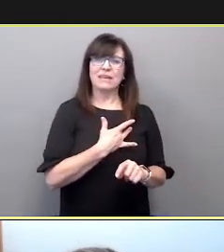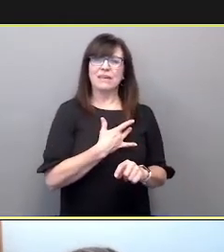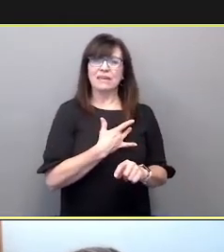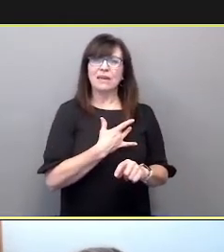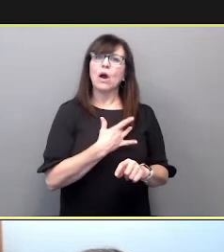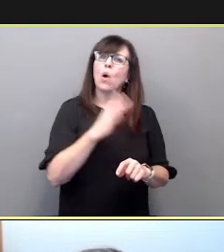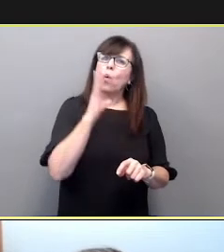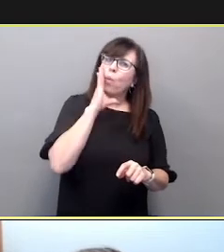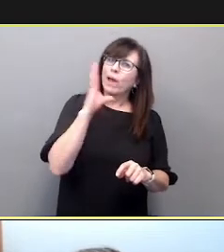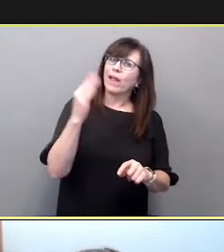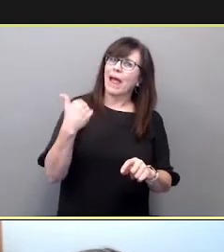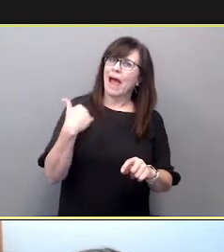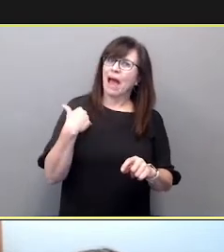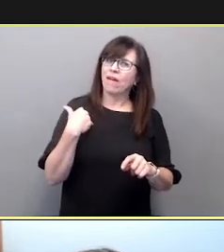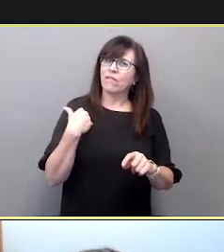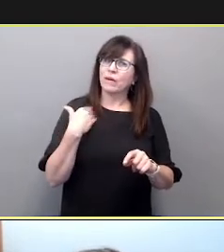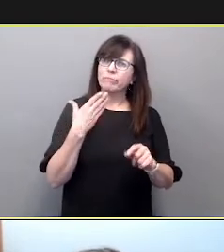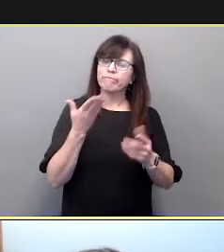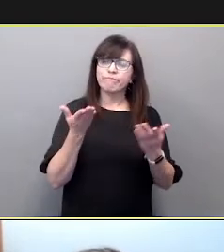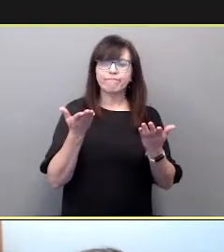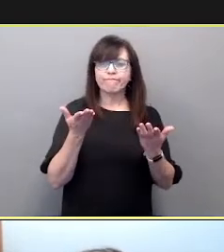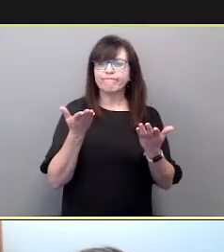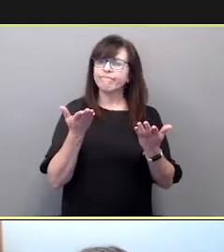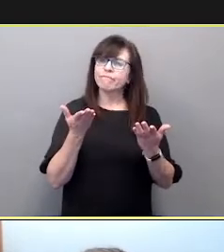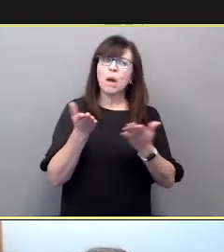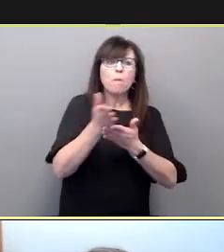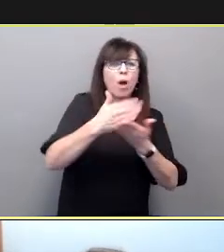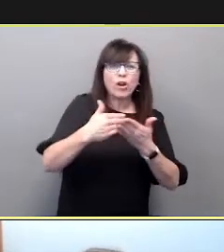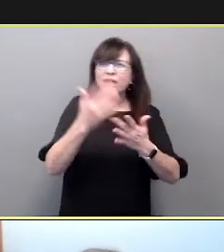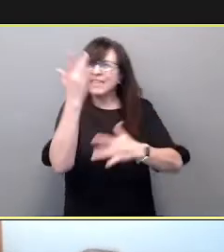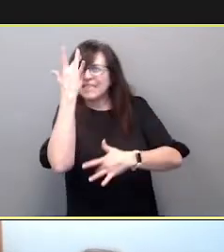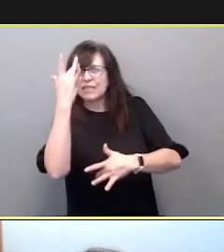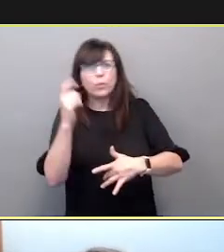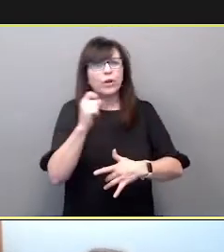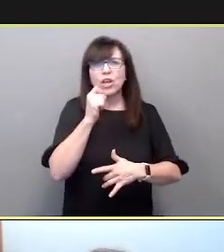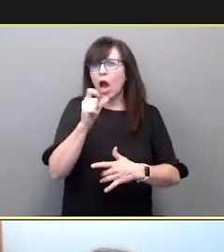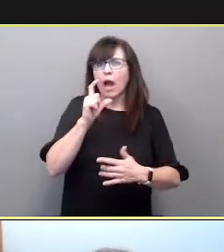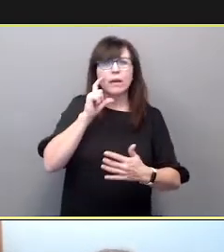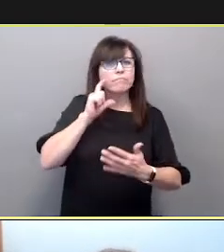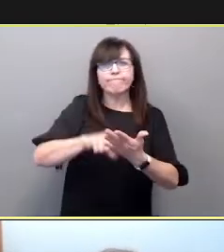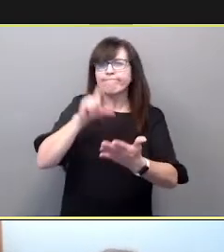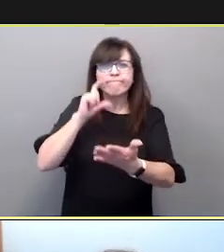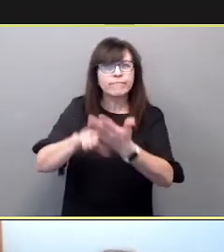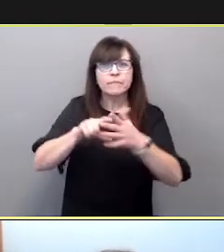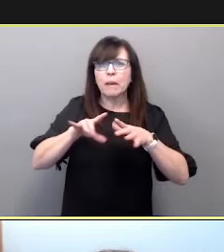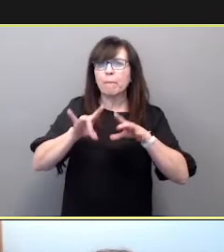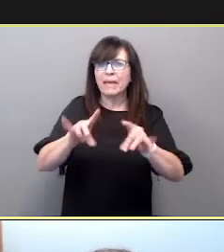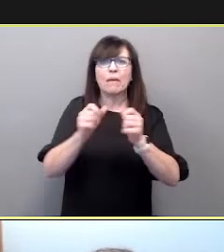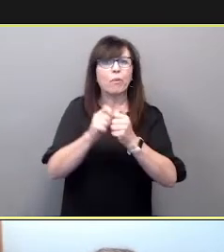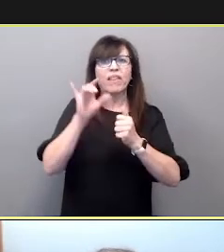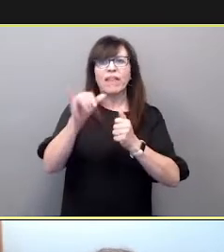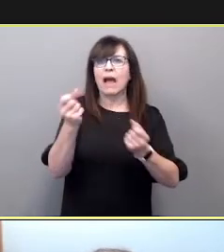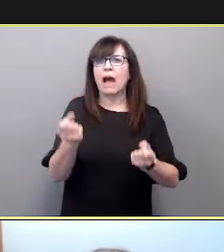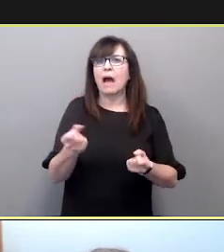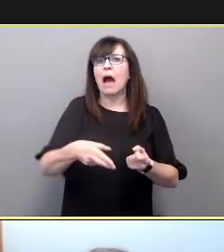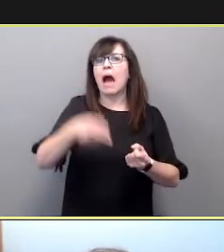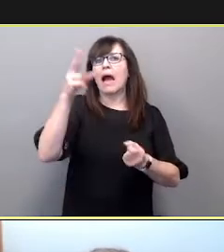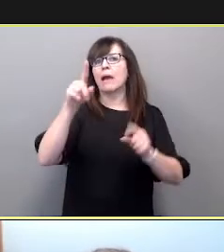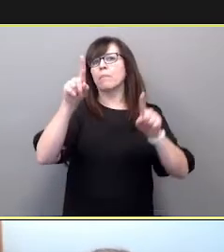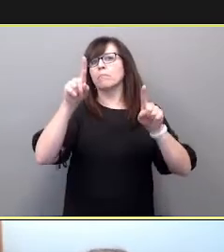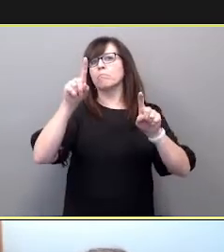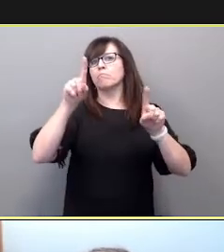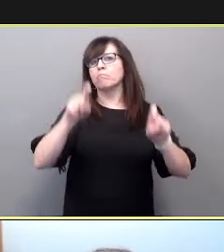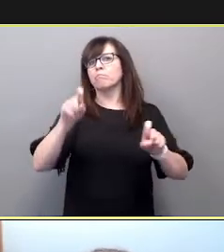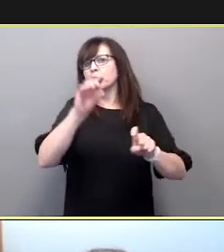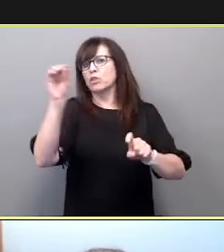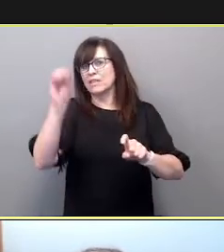going to be a segment of disease that we're not picking up with this high level of test percent positivity. It tells